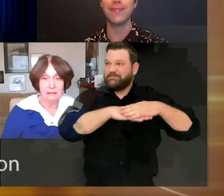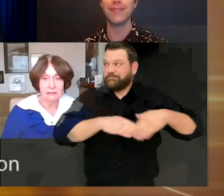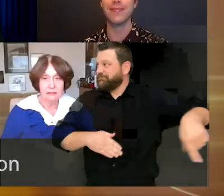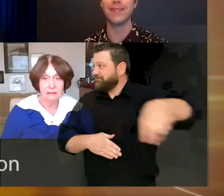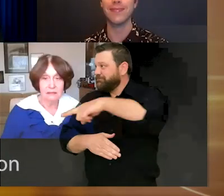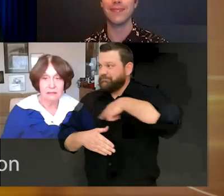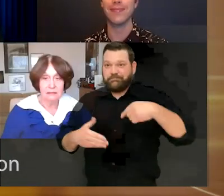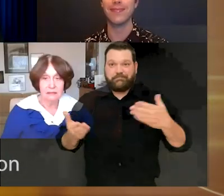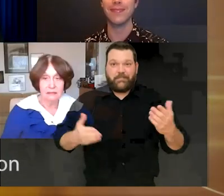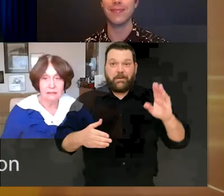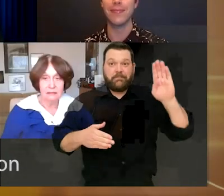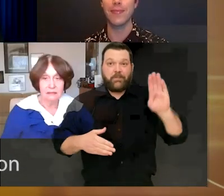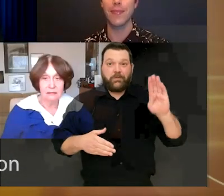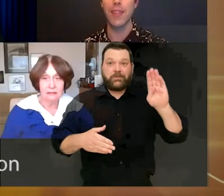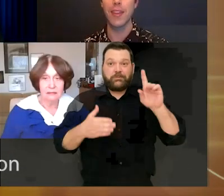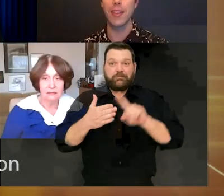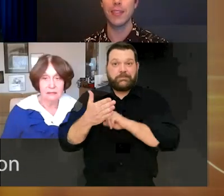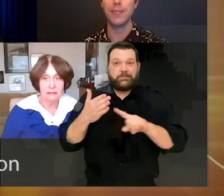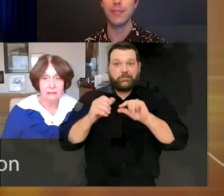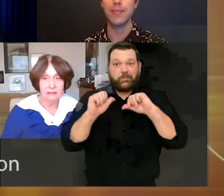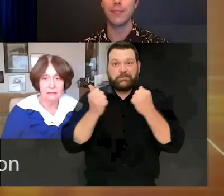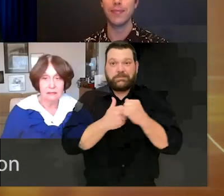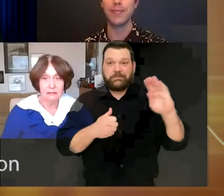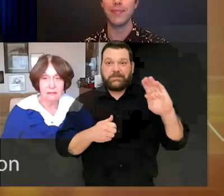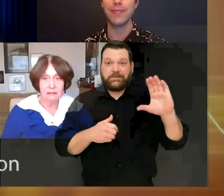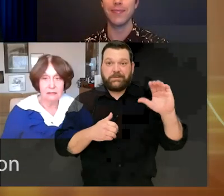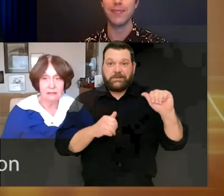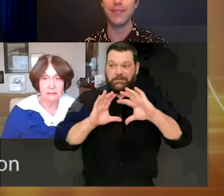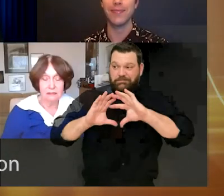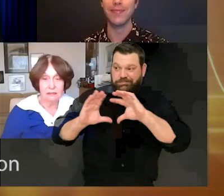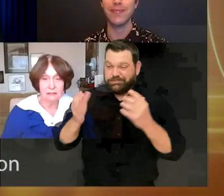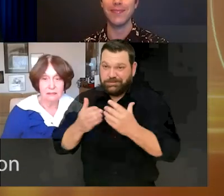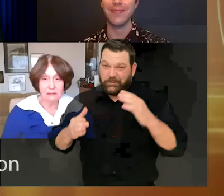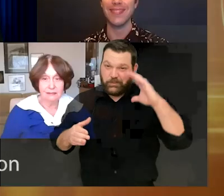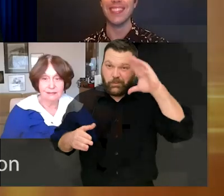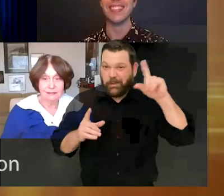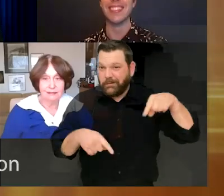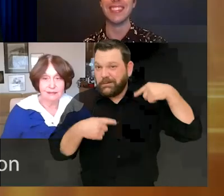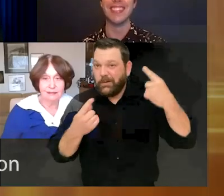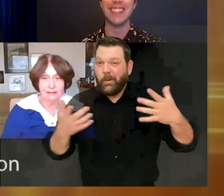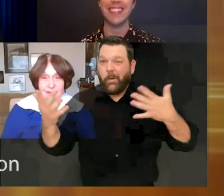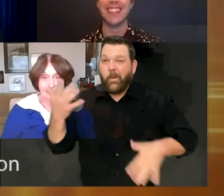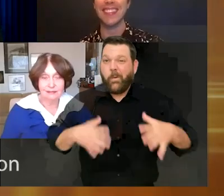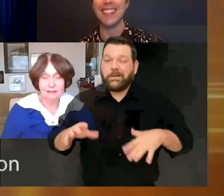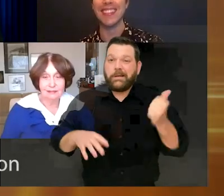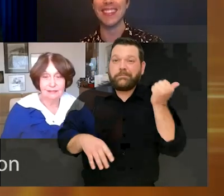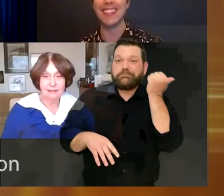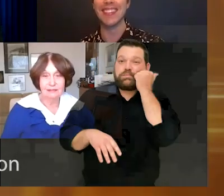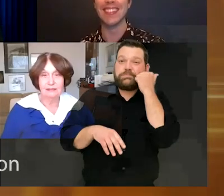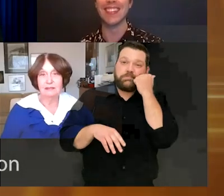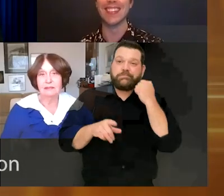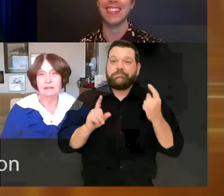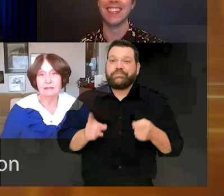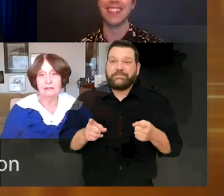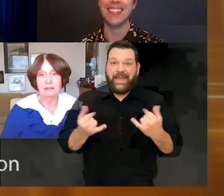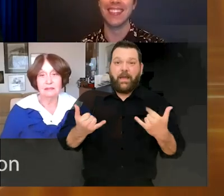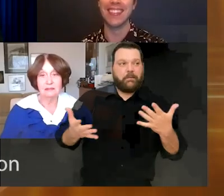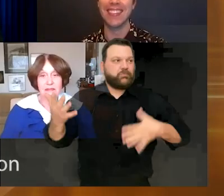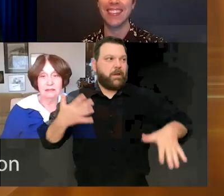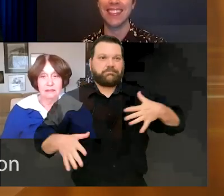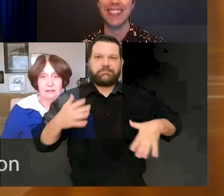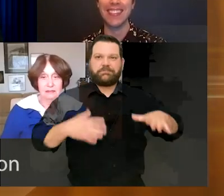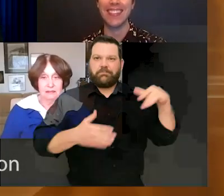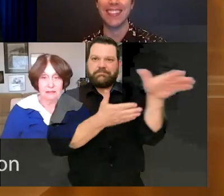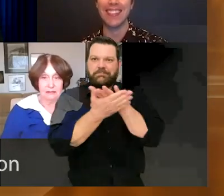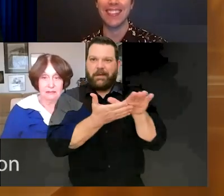Critics Association, perhaps out of our pajamas for the first time in several weeks, want to let you know that nothing, not even a